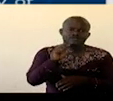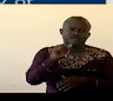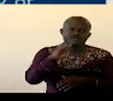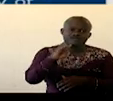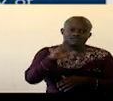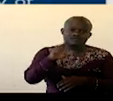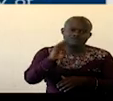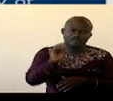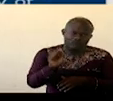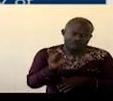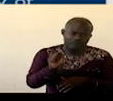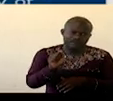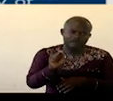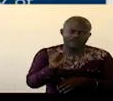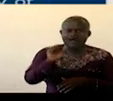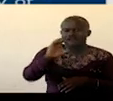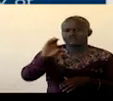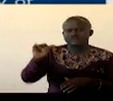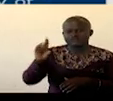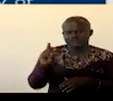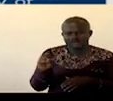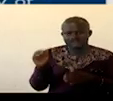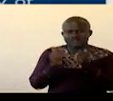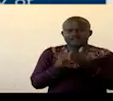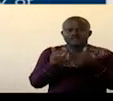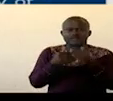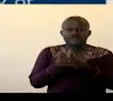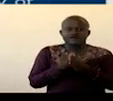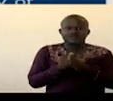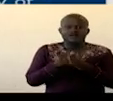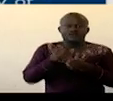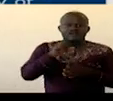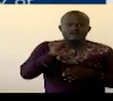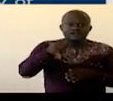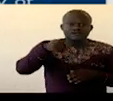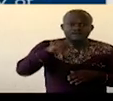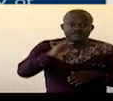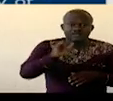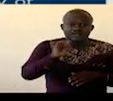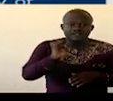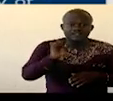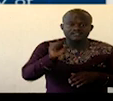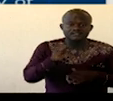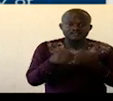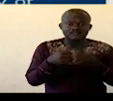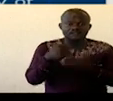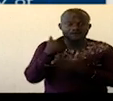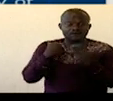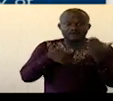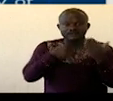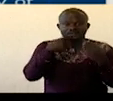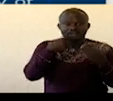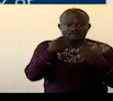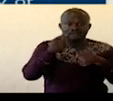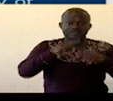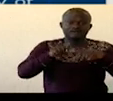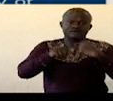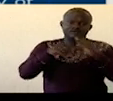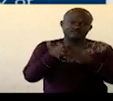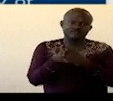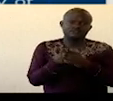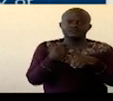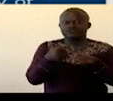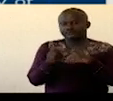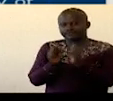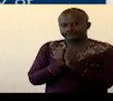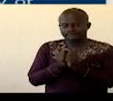deoxyribonucleic acid. Then we have species diversity, where we talk about organisms of different